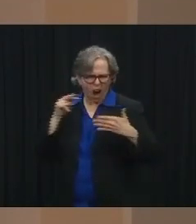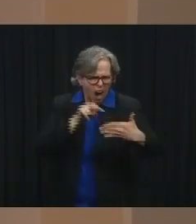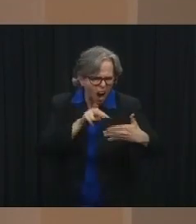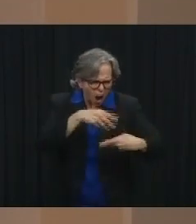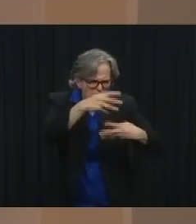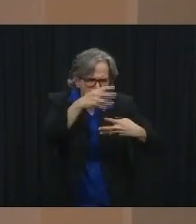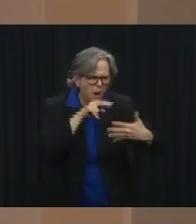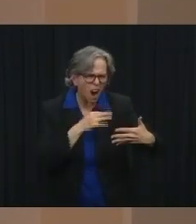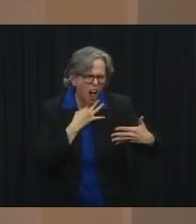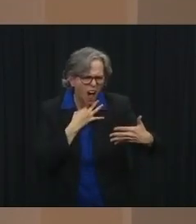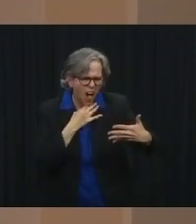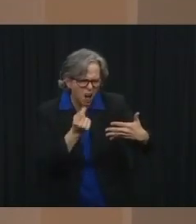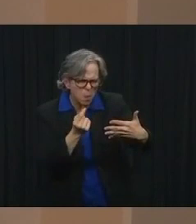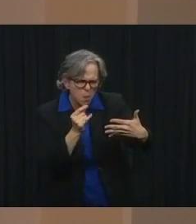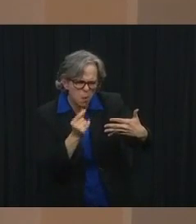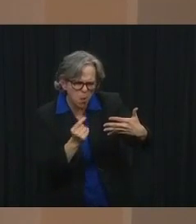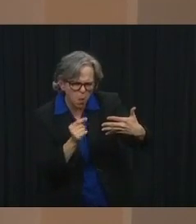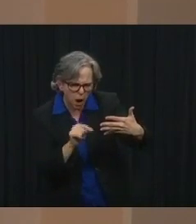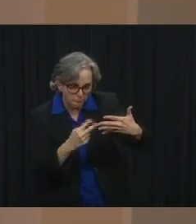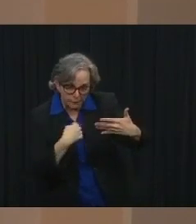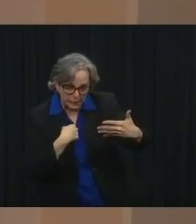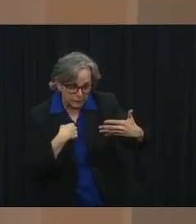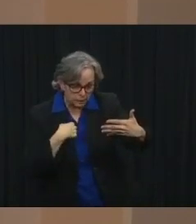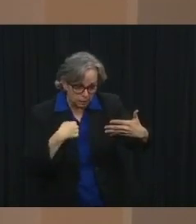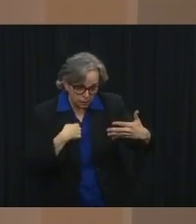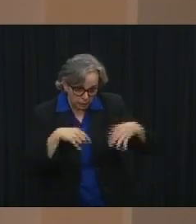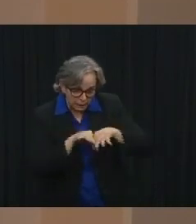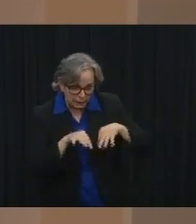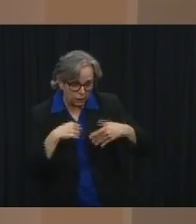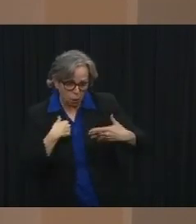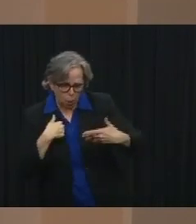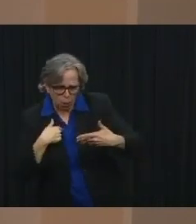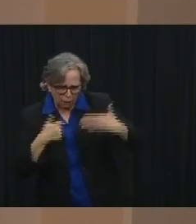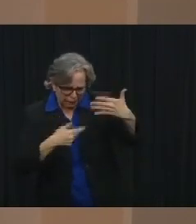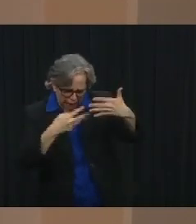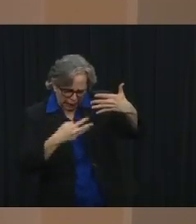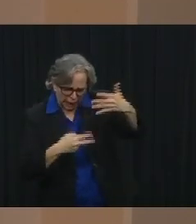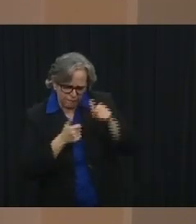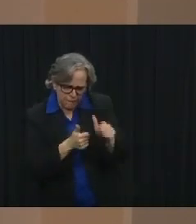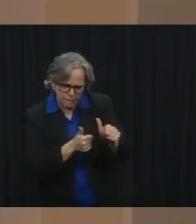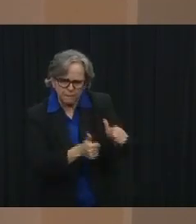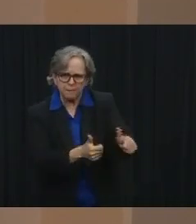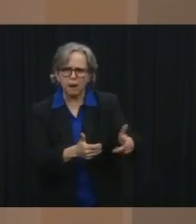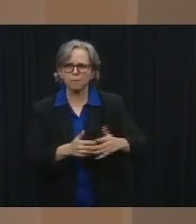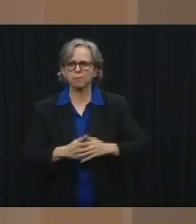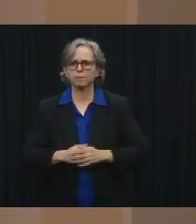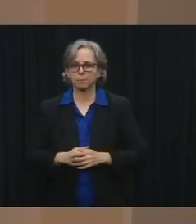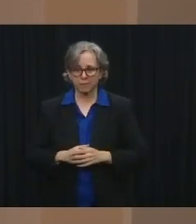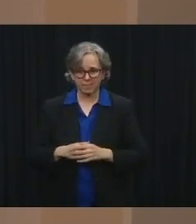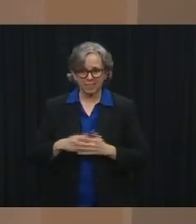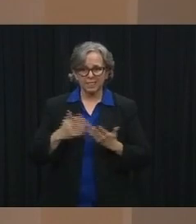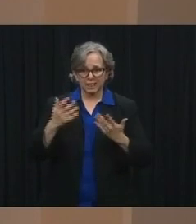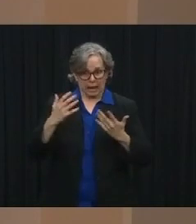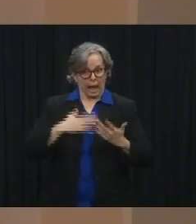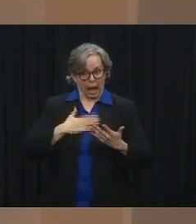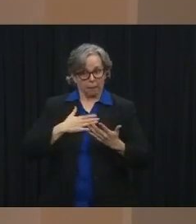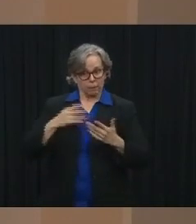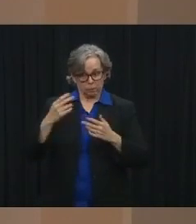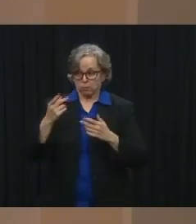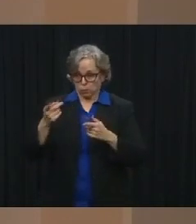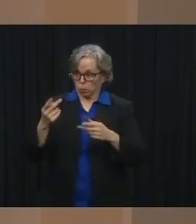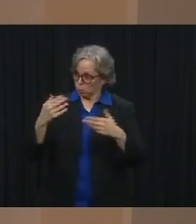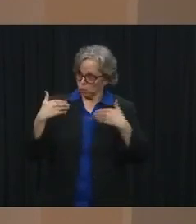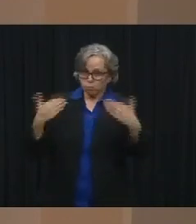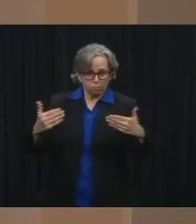And we know at times it gets overwhelmed, but our systems have been working very well today at